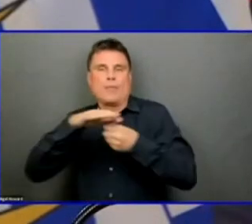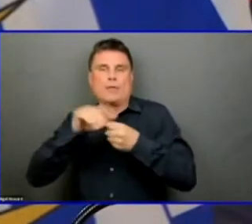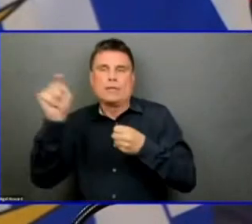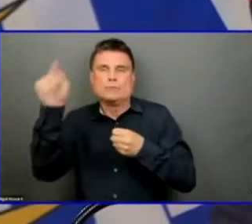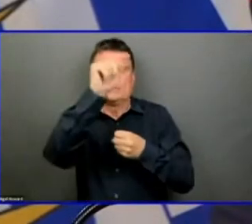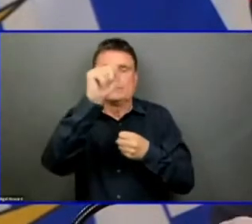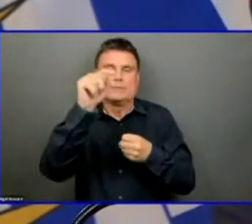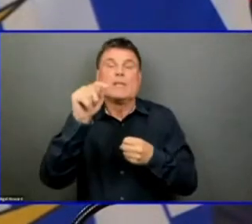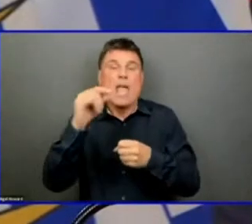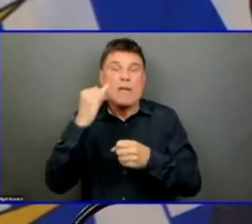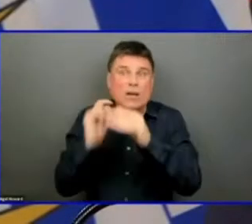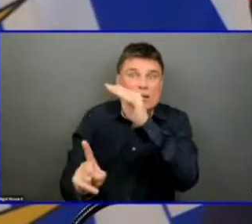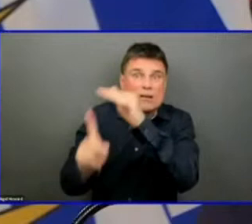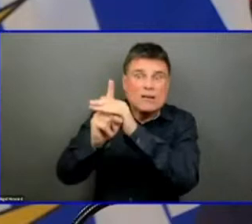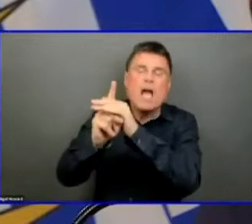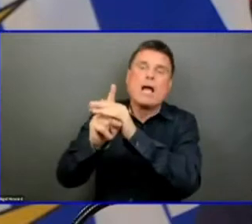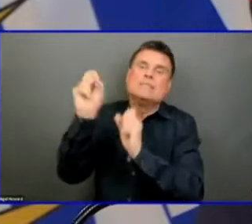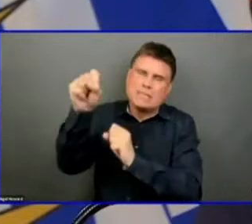seeing